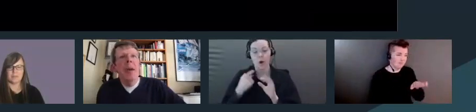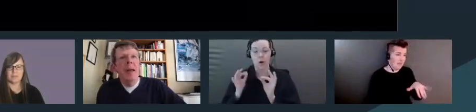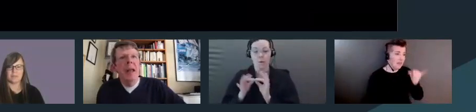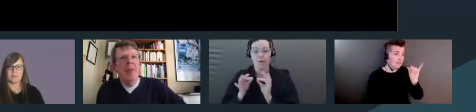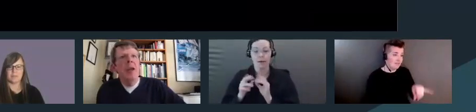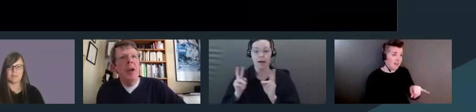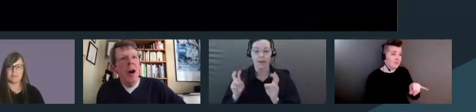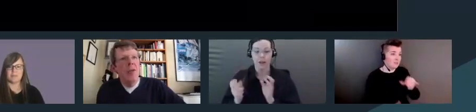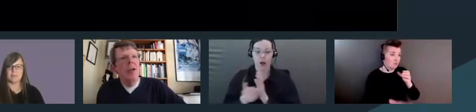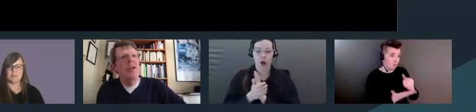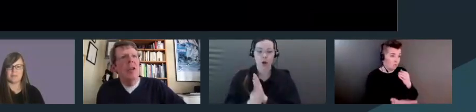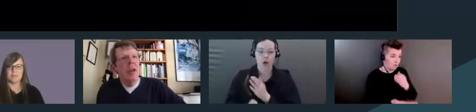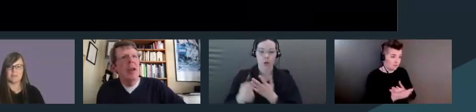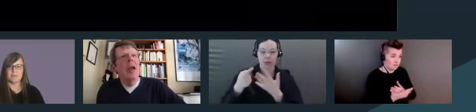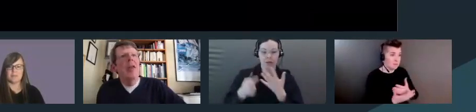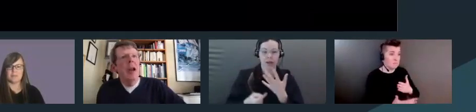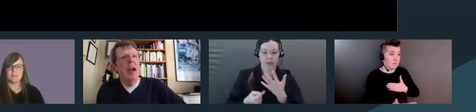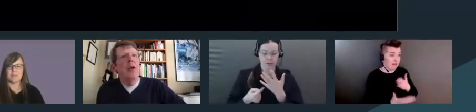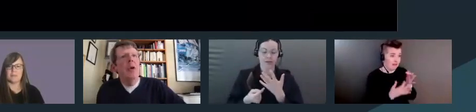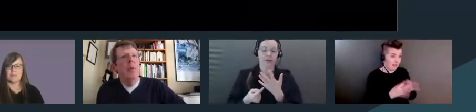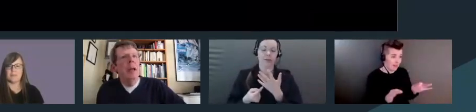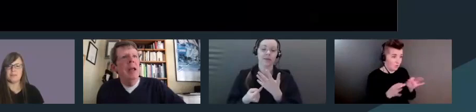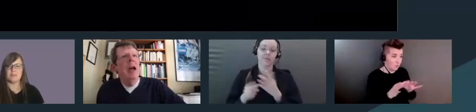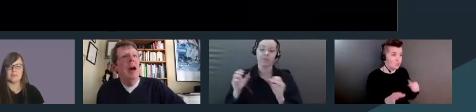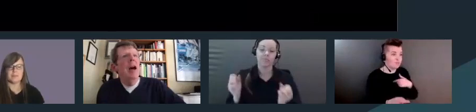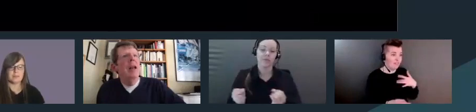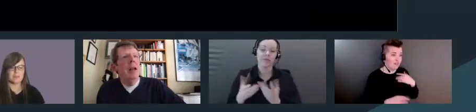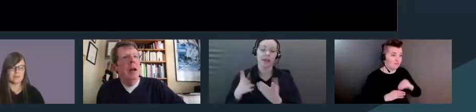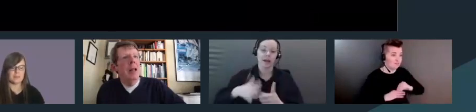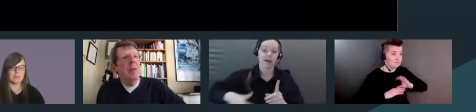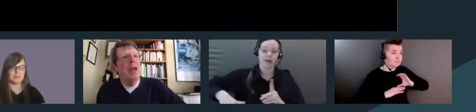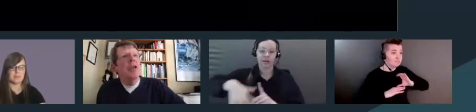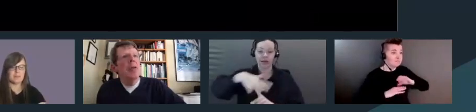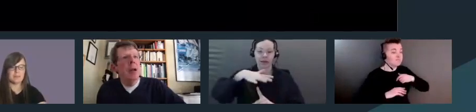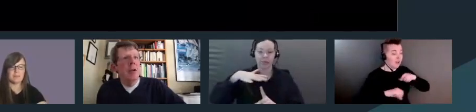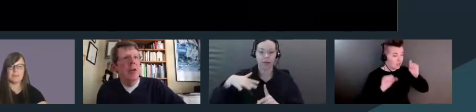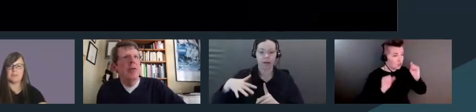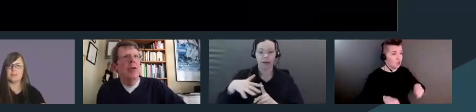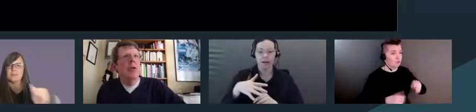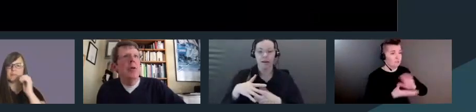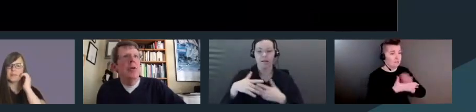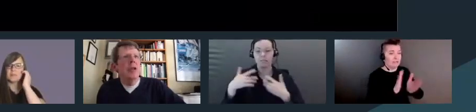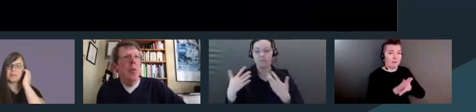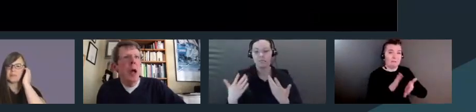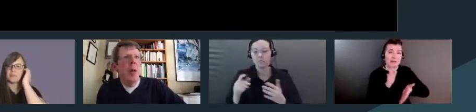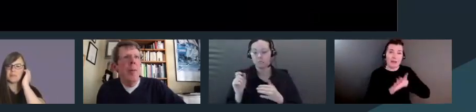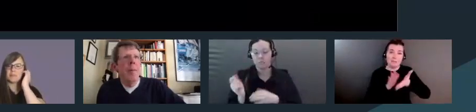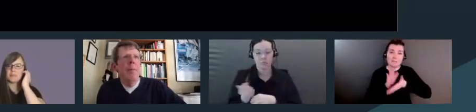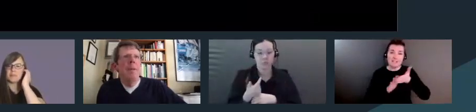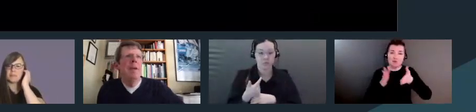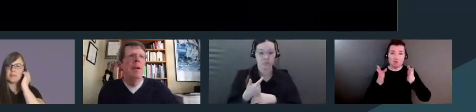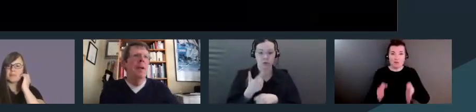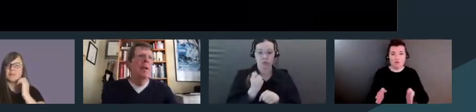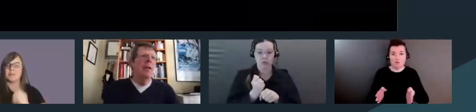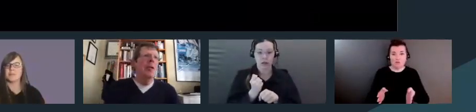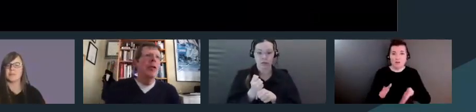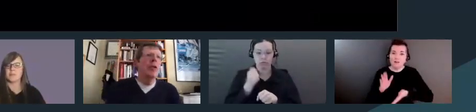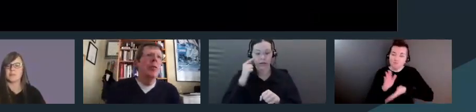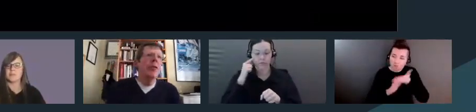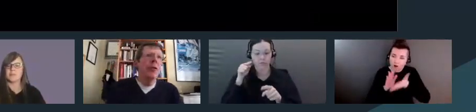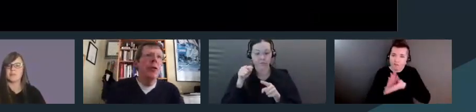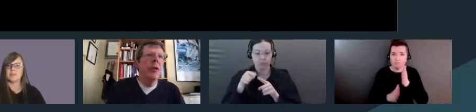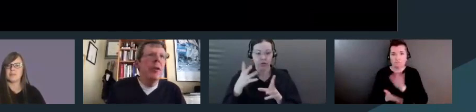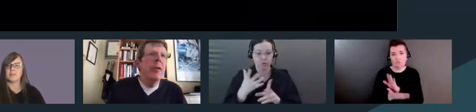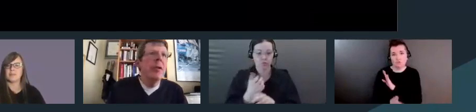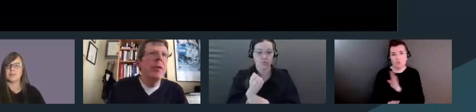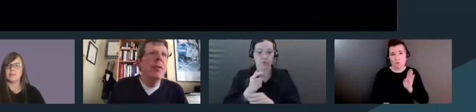Inuktitut that gave me the confidence to think that I could be an administrator in Nunavut schools as well. So